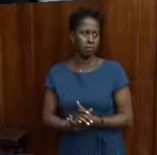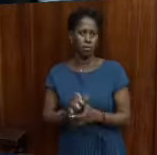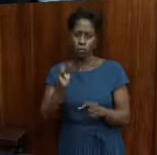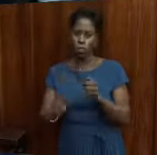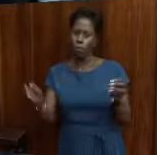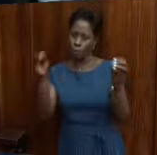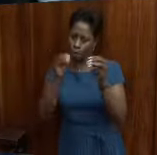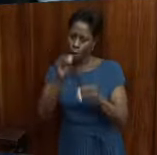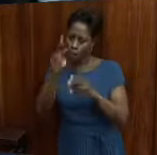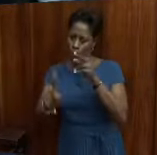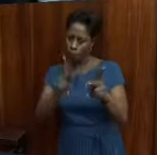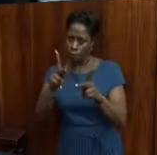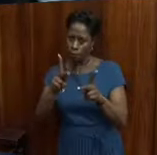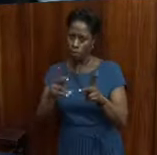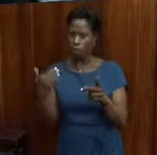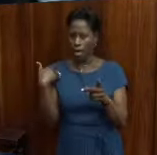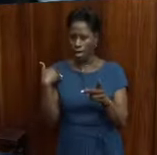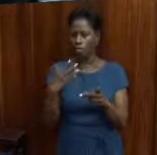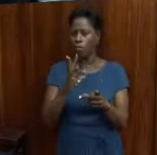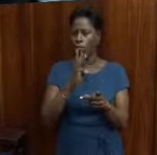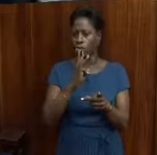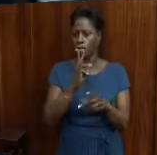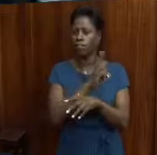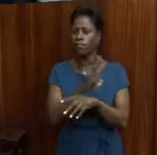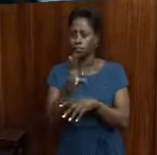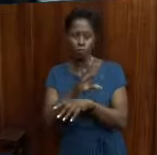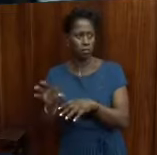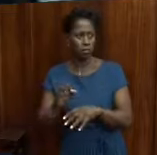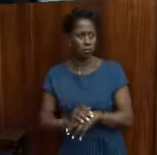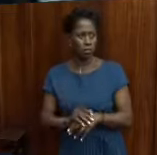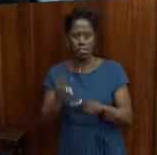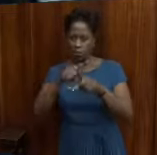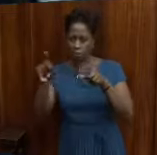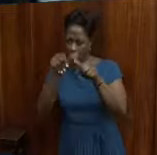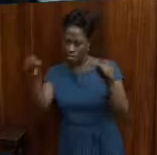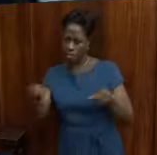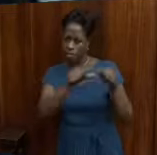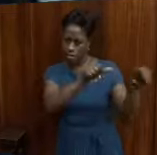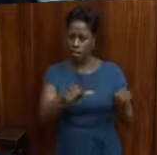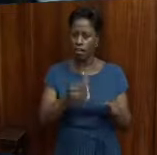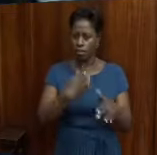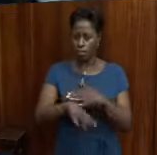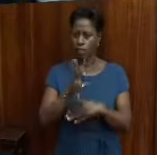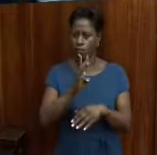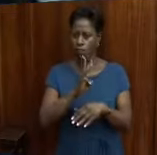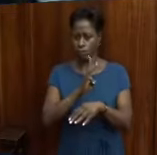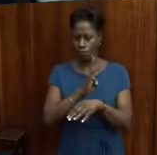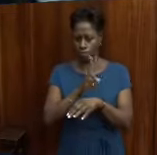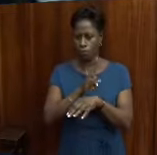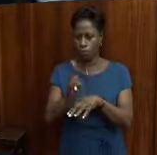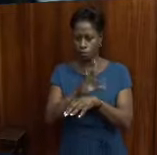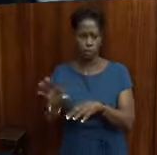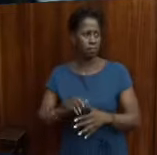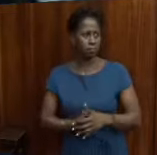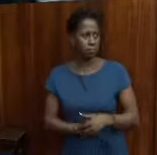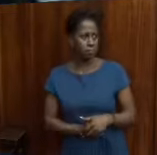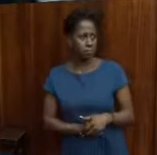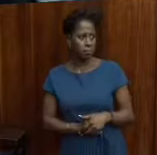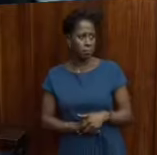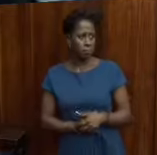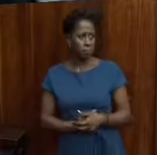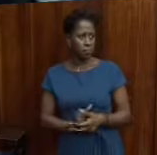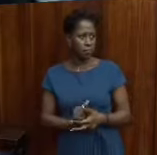new storage tanks installed at Labri, Latouni, and Grace. The project will have a major impact on the socio-economic life of